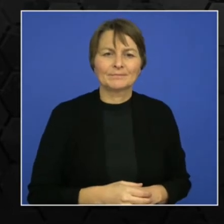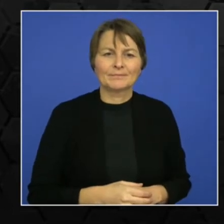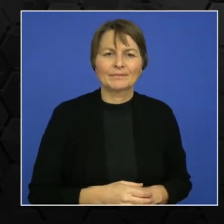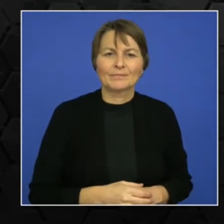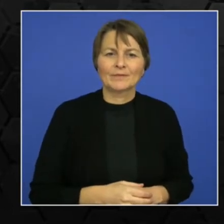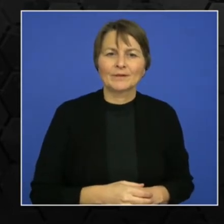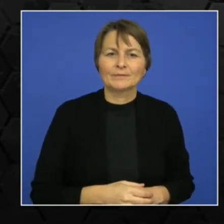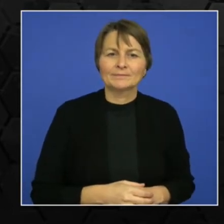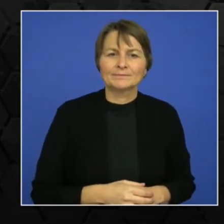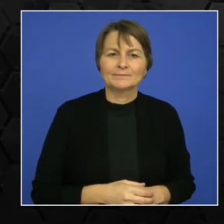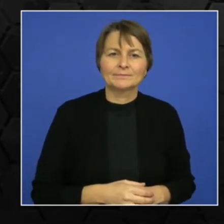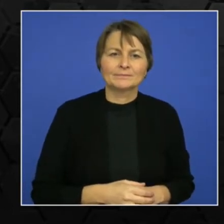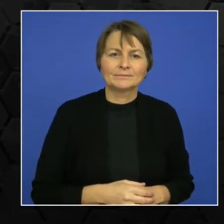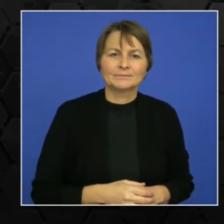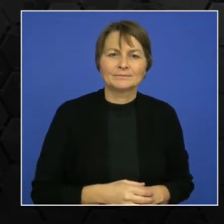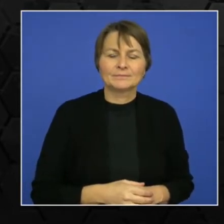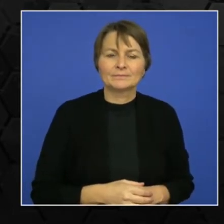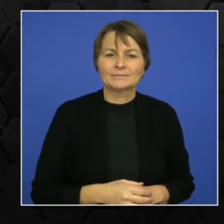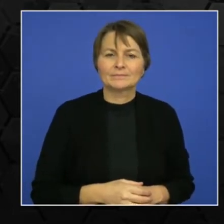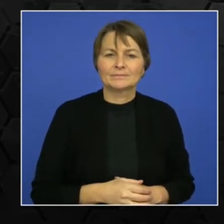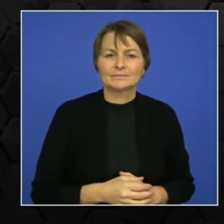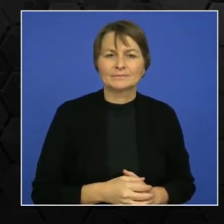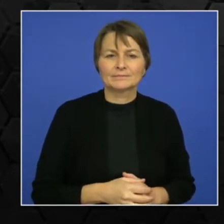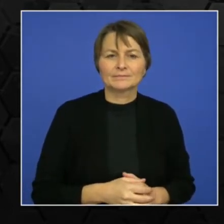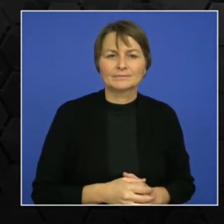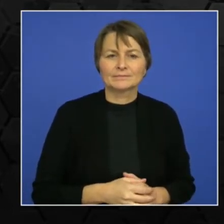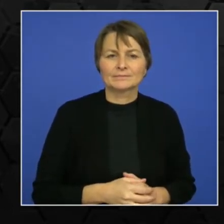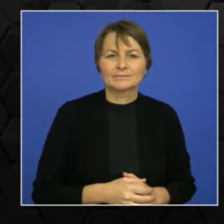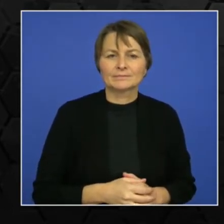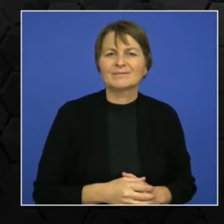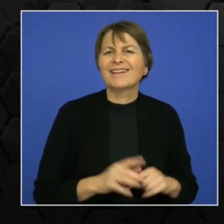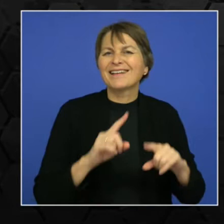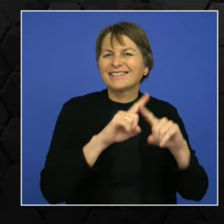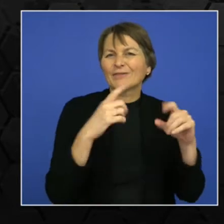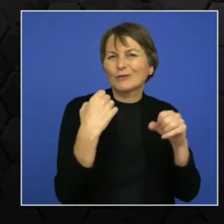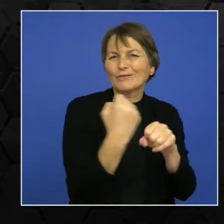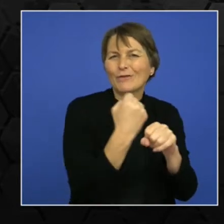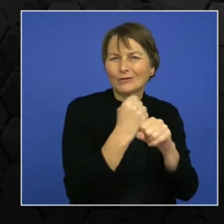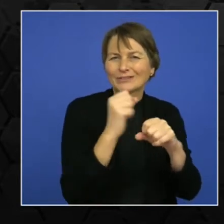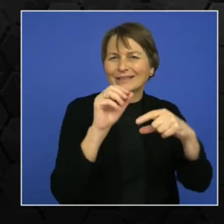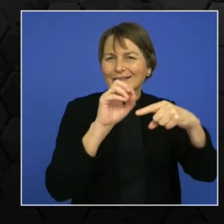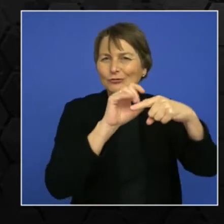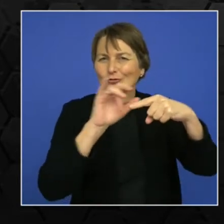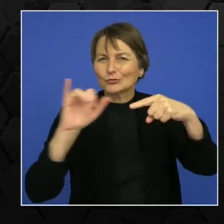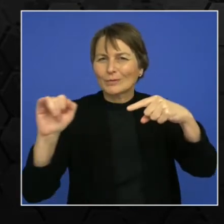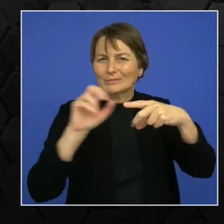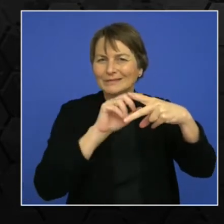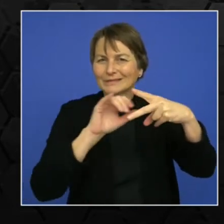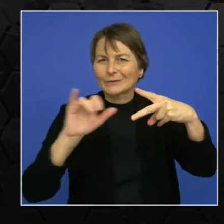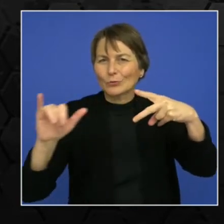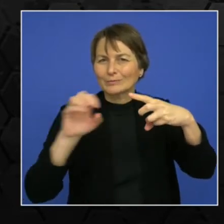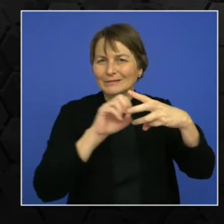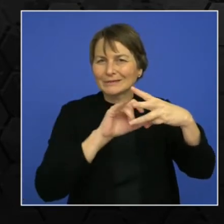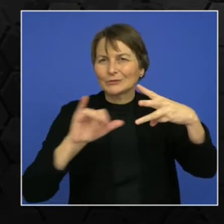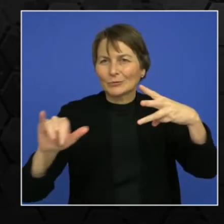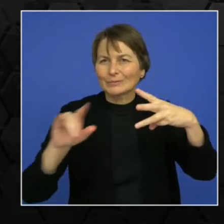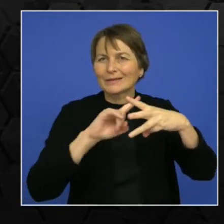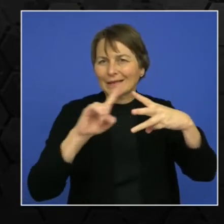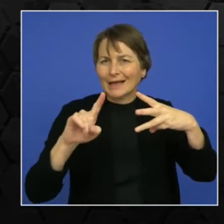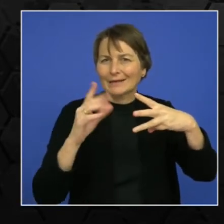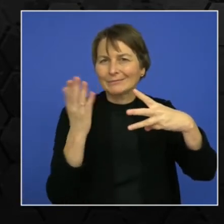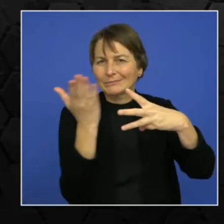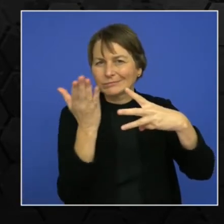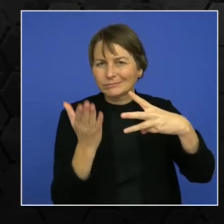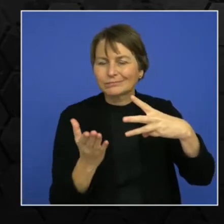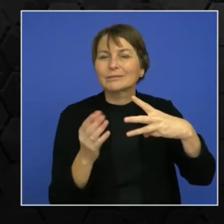but this is like more like default manner that you can use. And the last snippet that I'll be using here